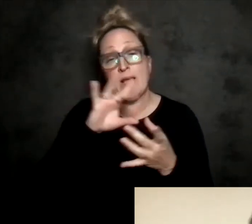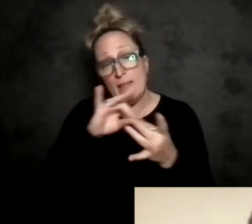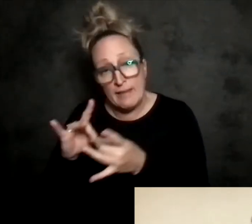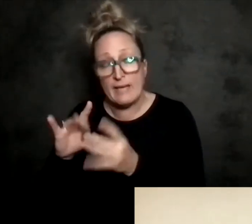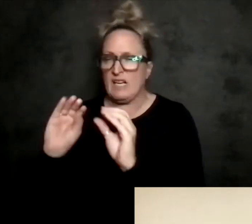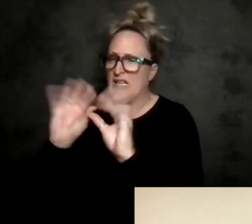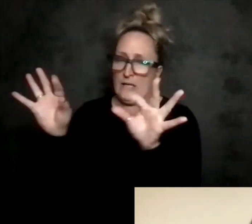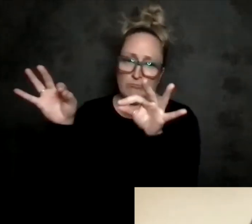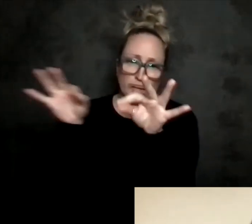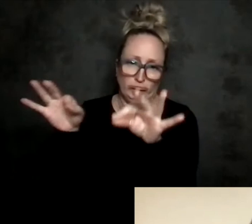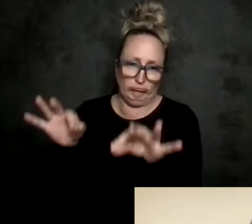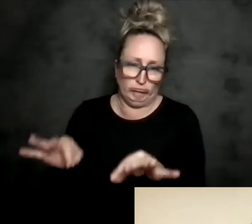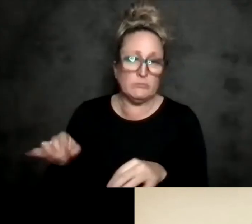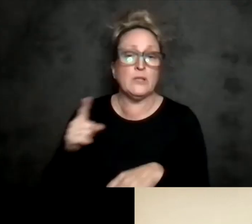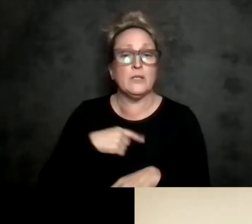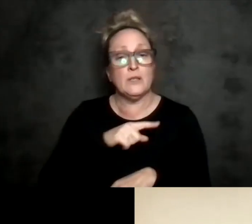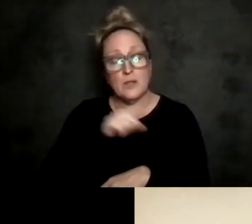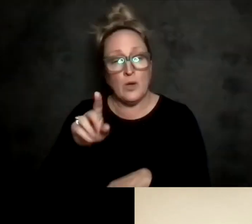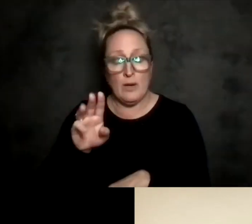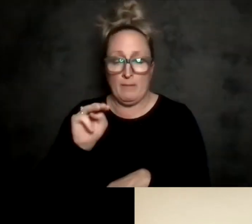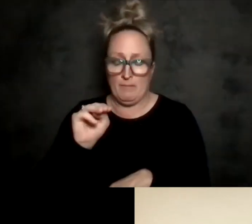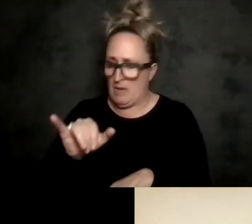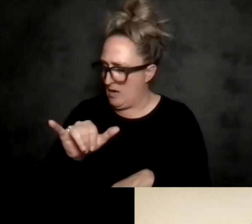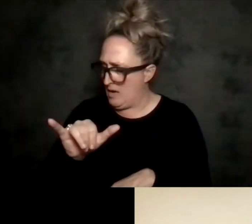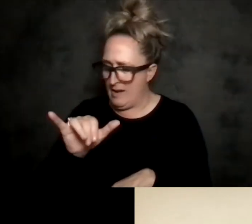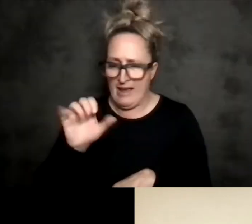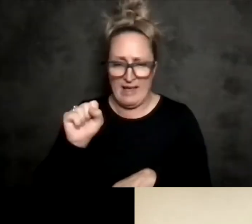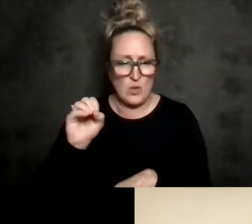clear explanation. You go to the I believe it's